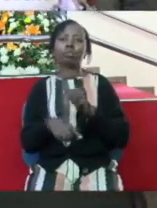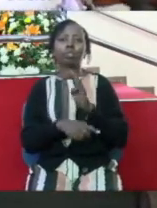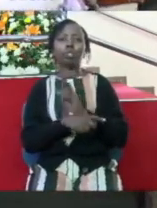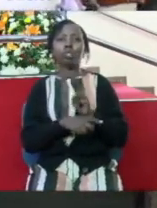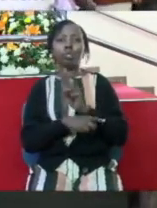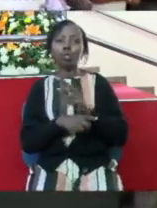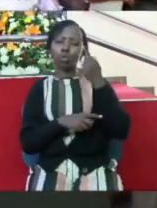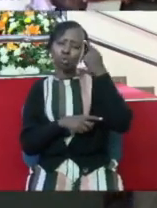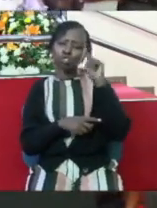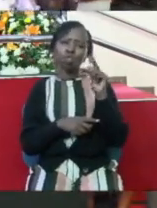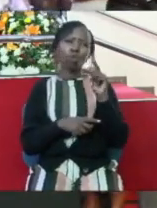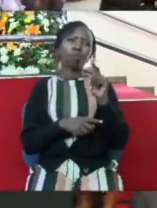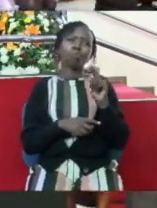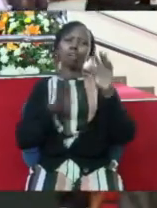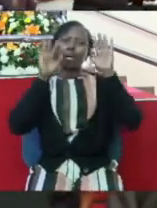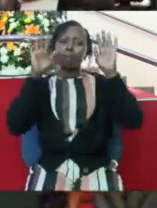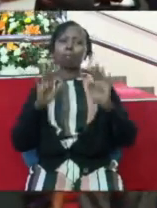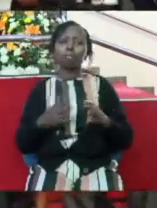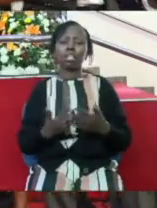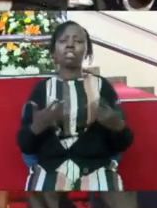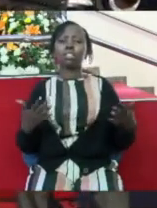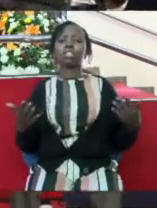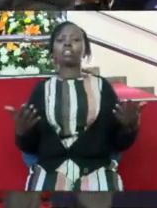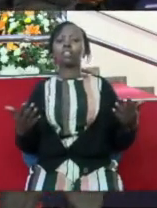purposes. Umeandaliwa kwa kazi ya kipekee.